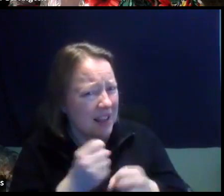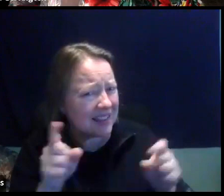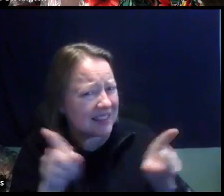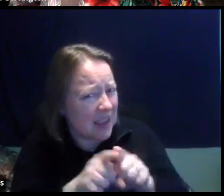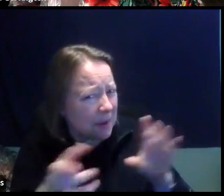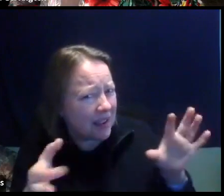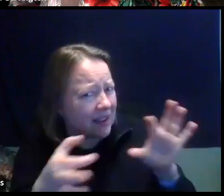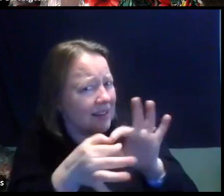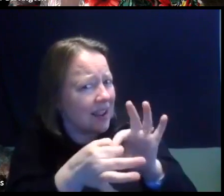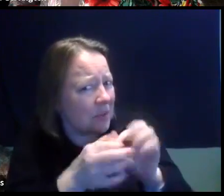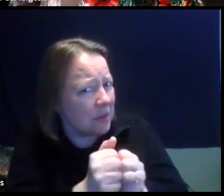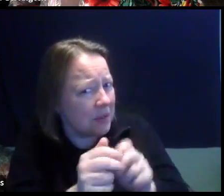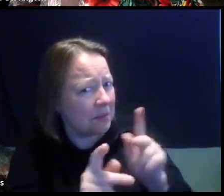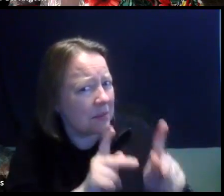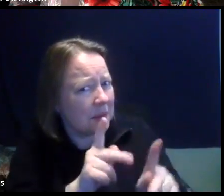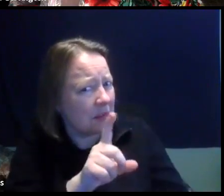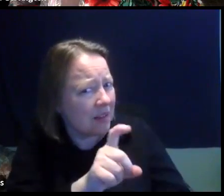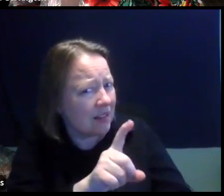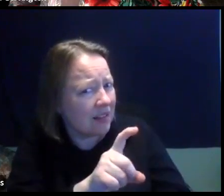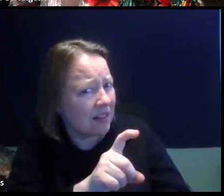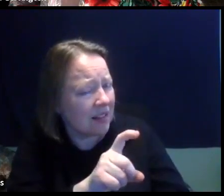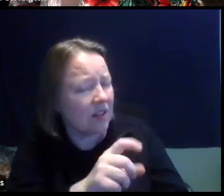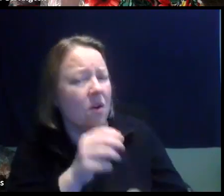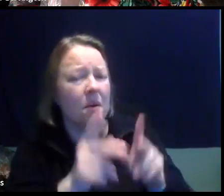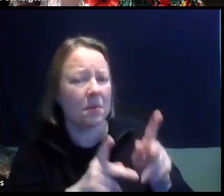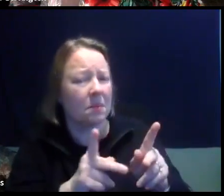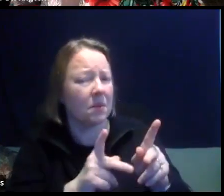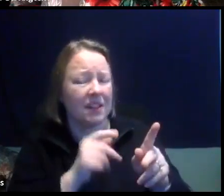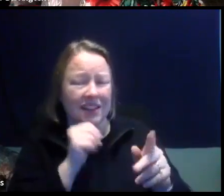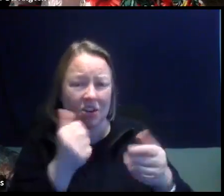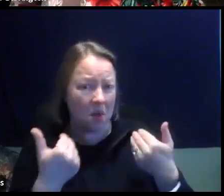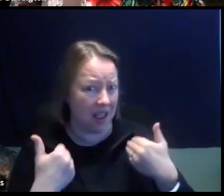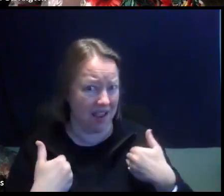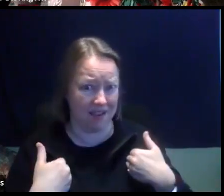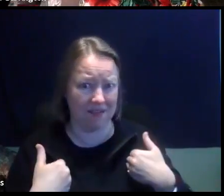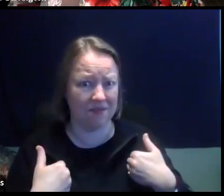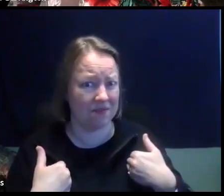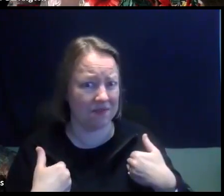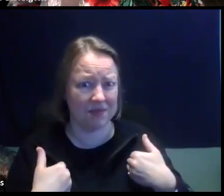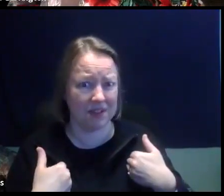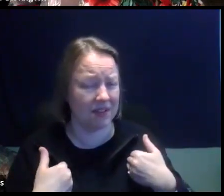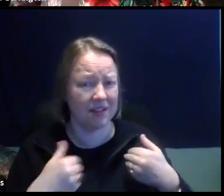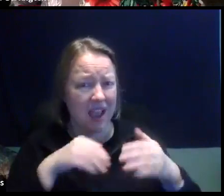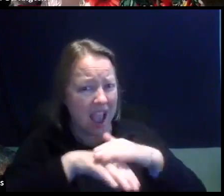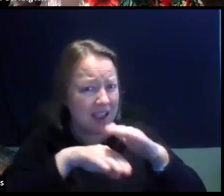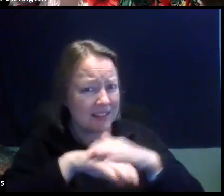also those who are without the ability to be regularly on the internet,